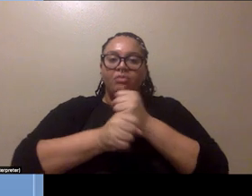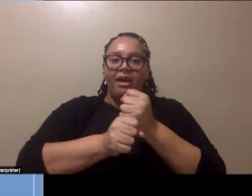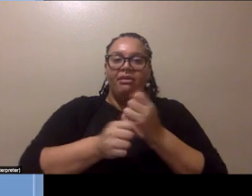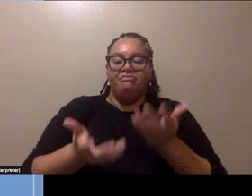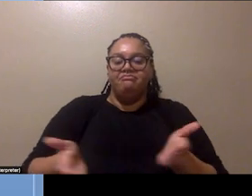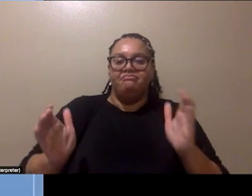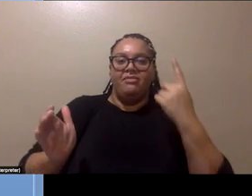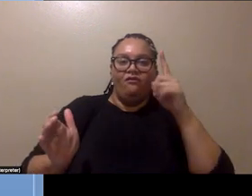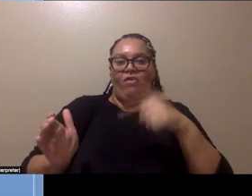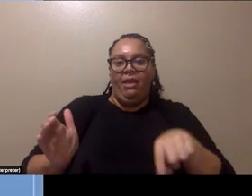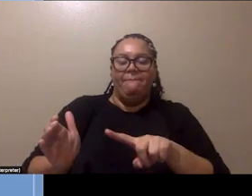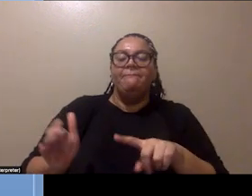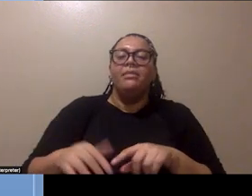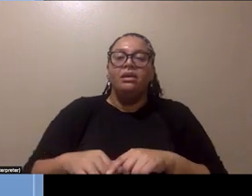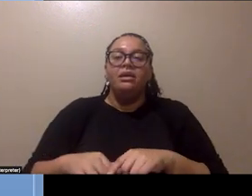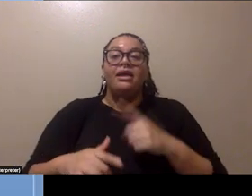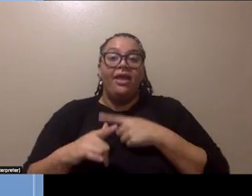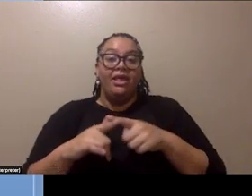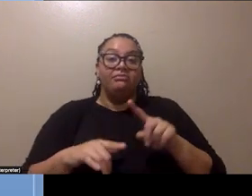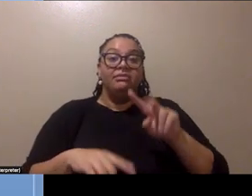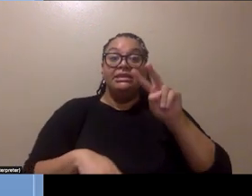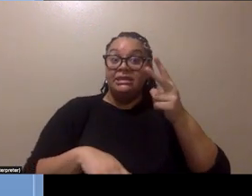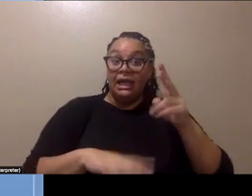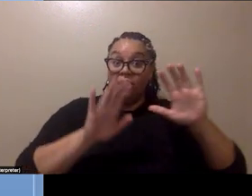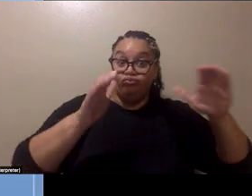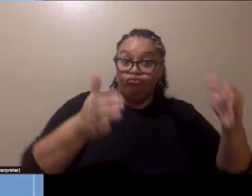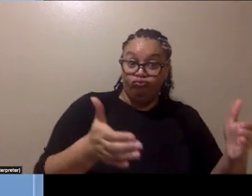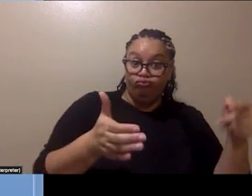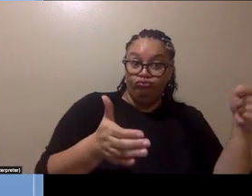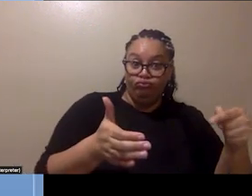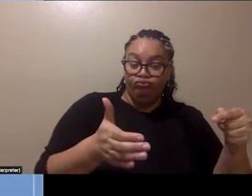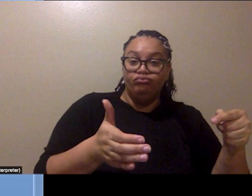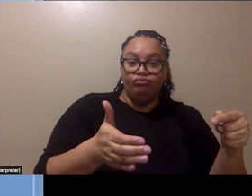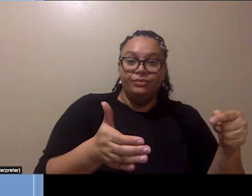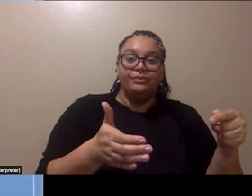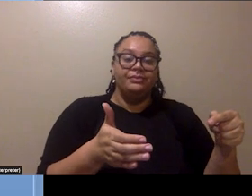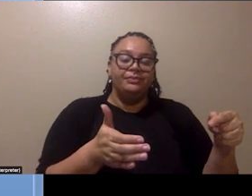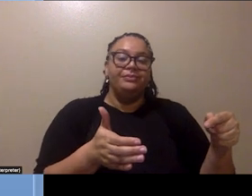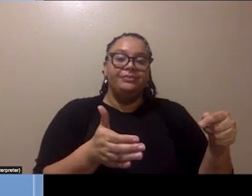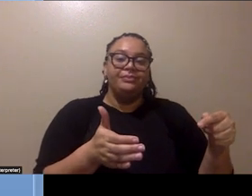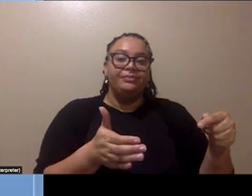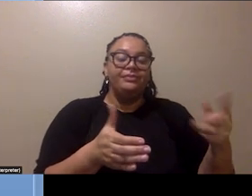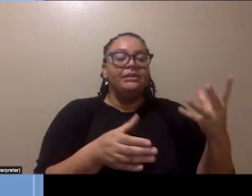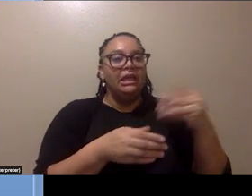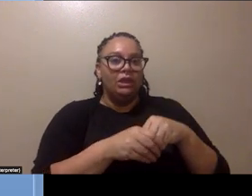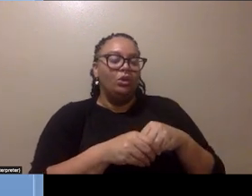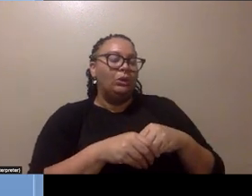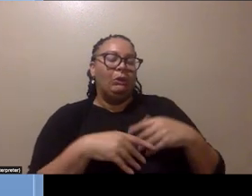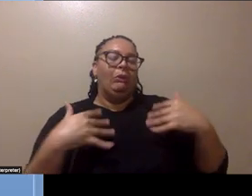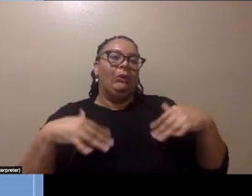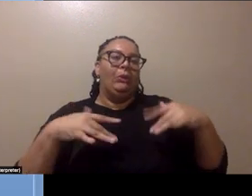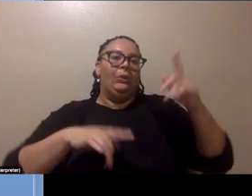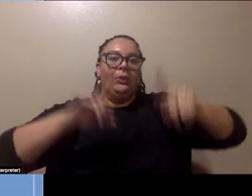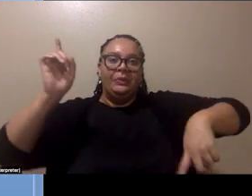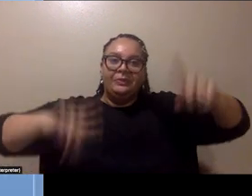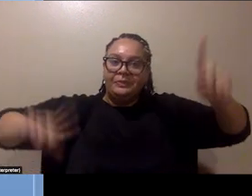to make their nesting cavities, since they do have that small bill. And then our second main group of birds, of course, are secondary cavity nesters, and